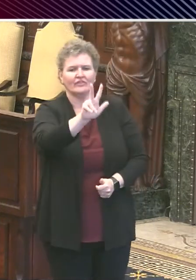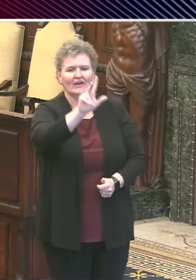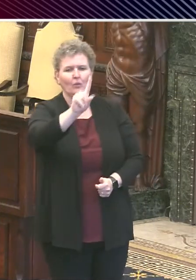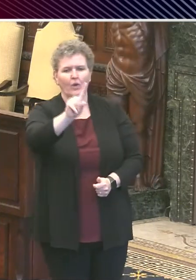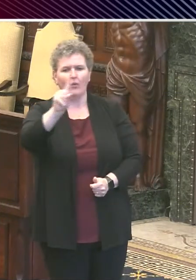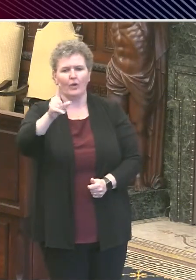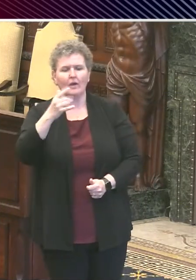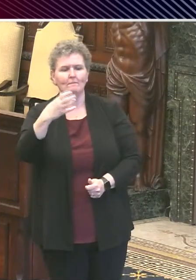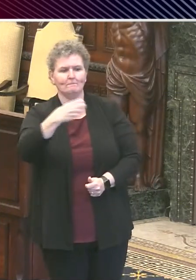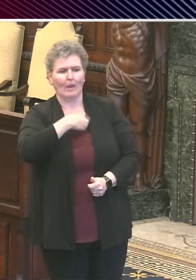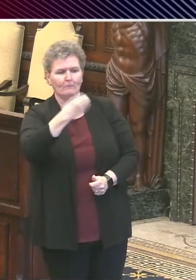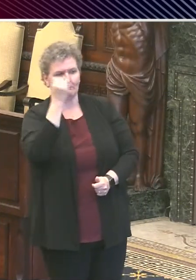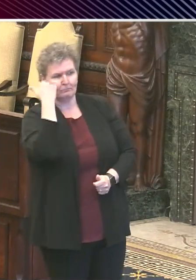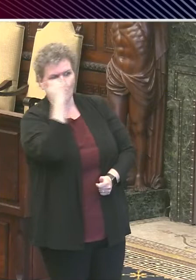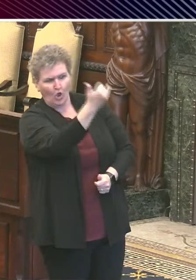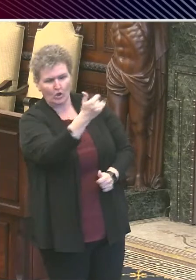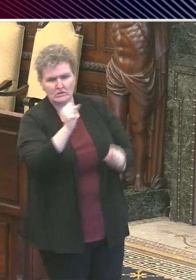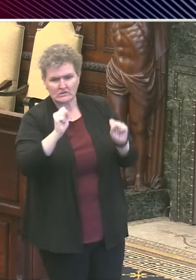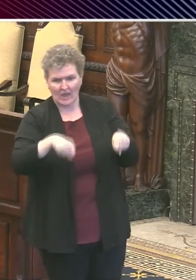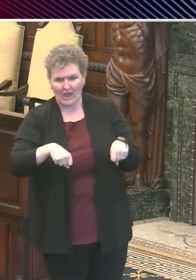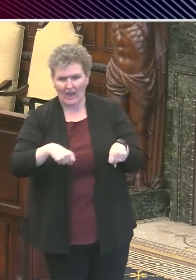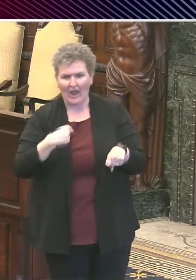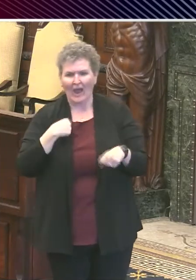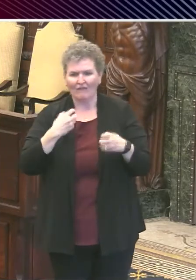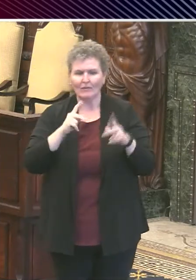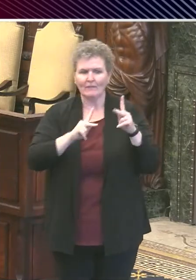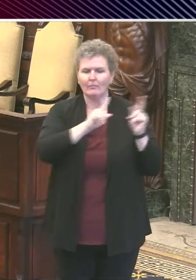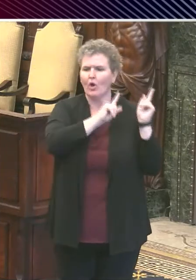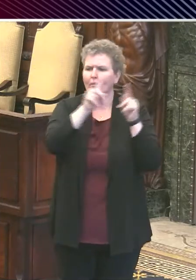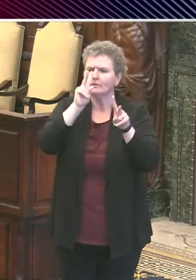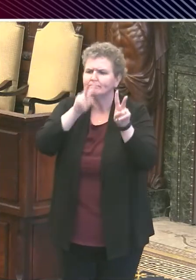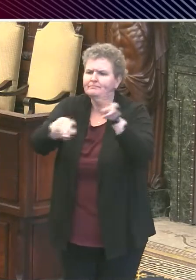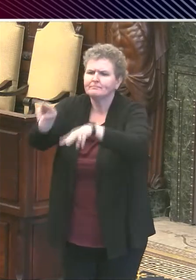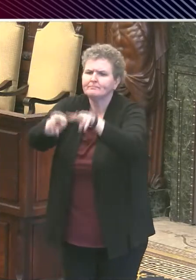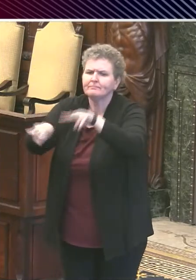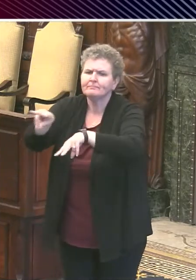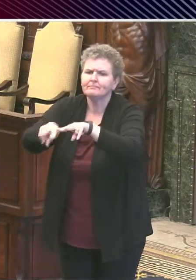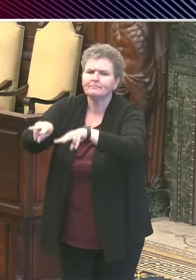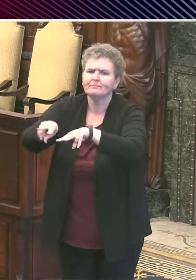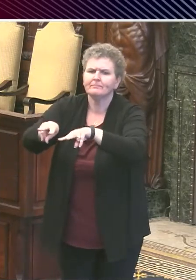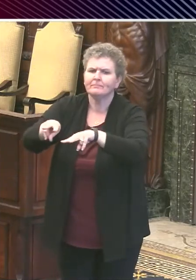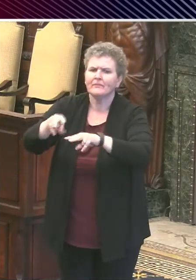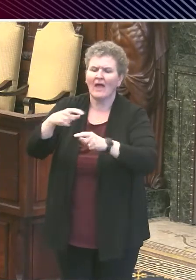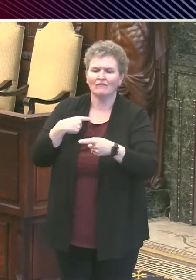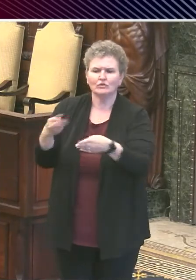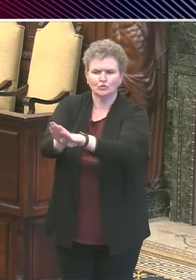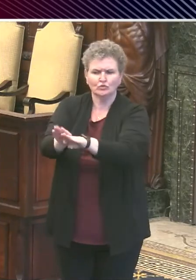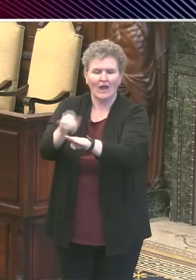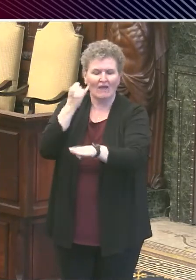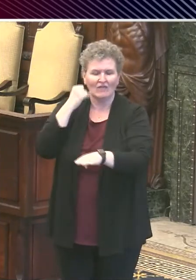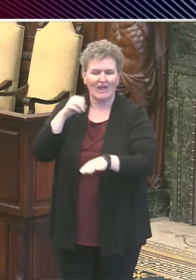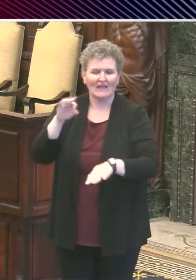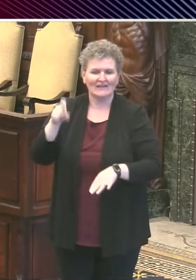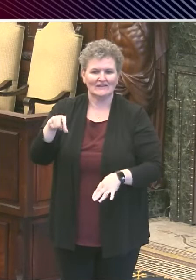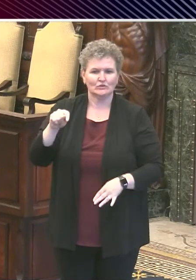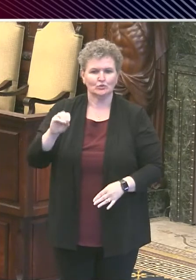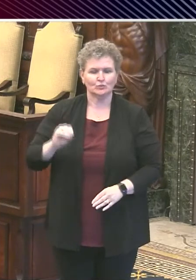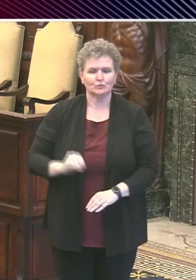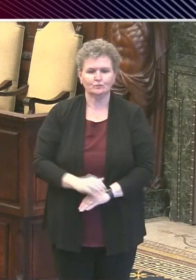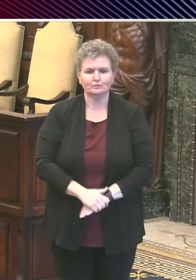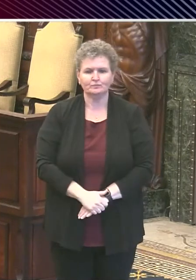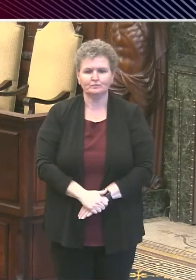we will absolutely send an inspector out to inspect and issue warnings or shut down as appropriate. And as a follow-up, thank you to that.